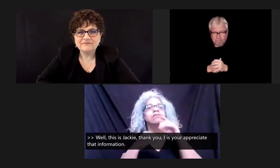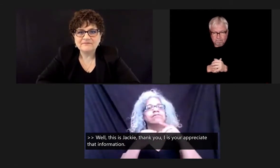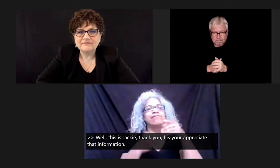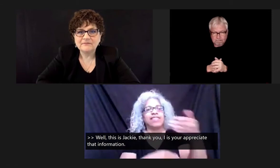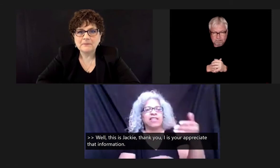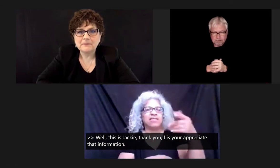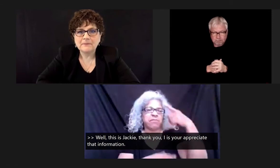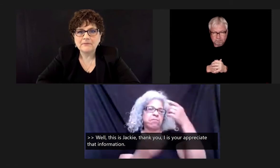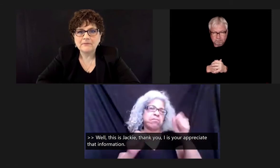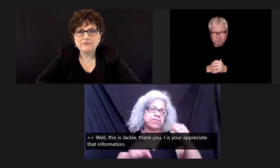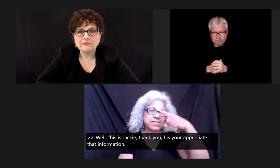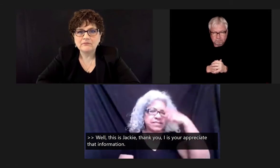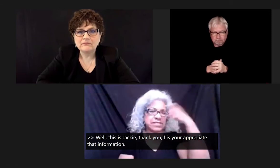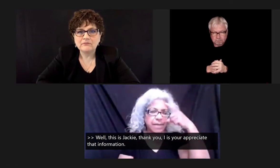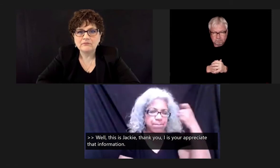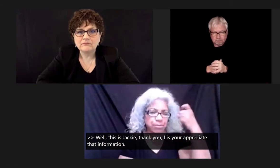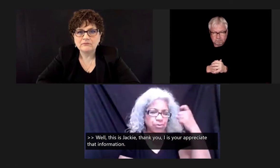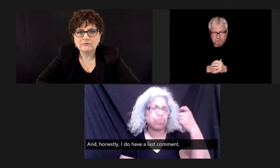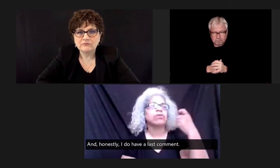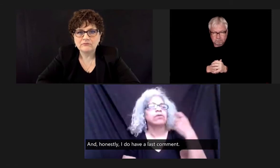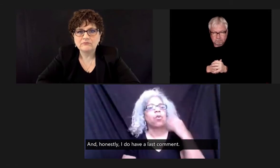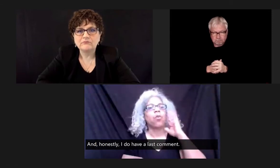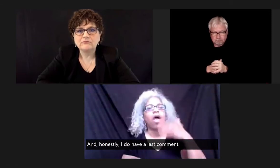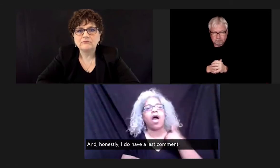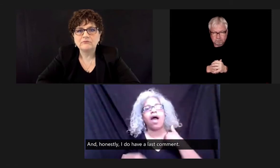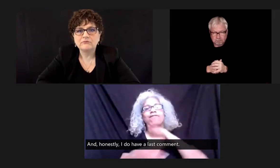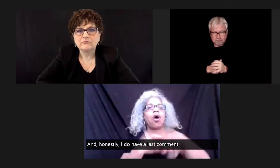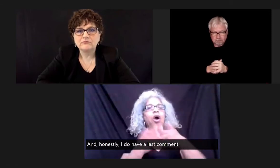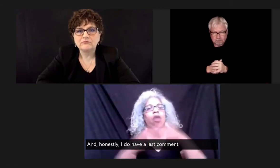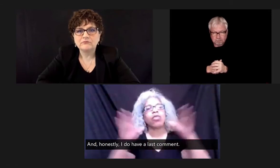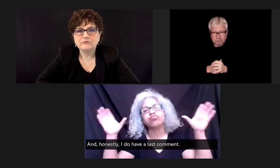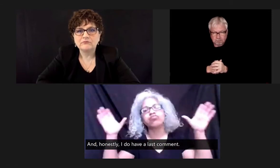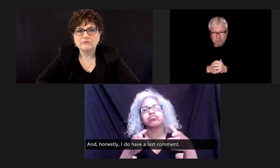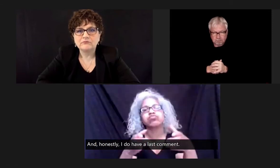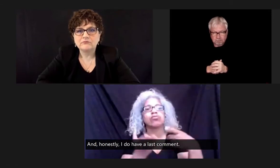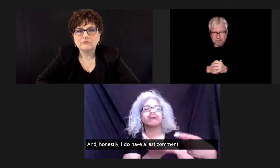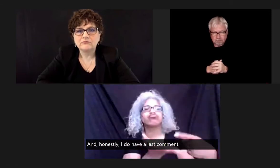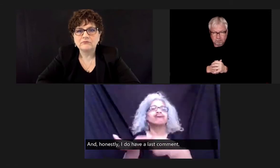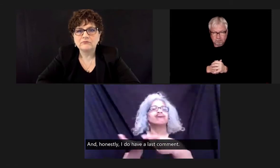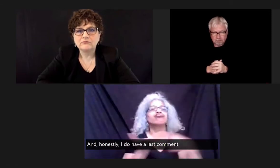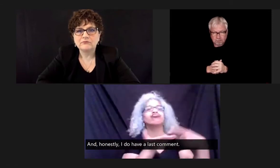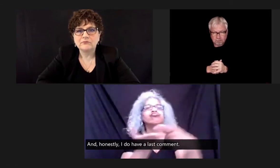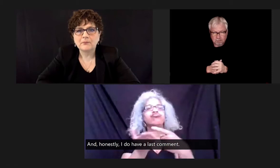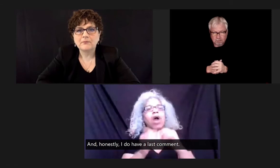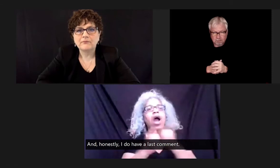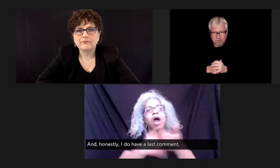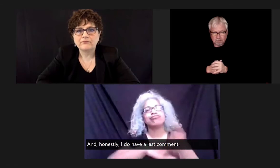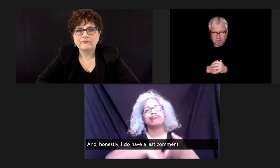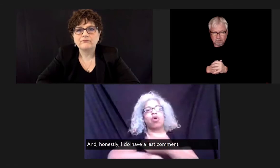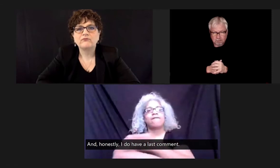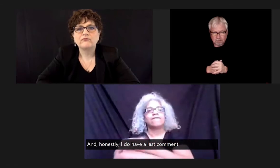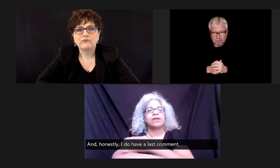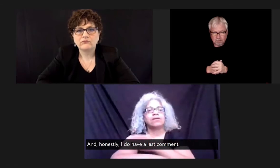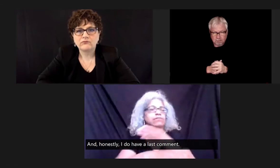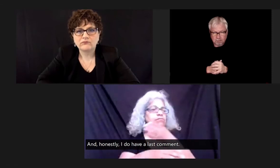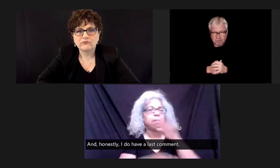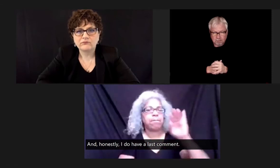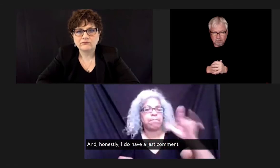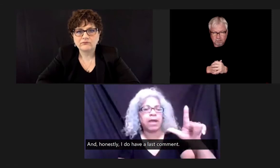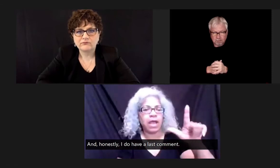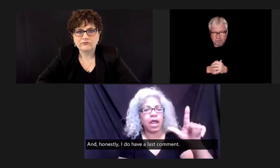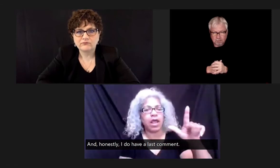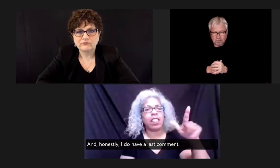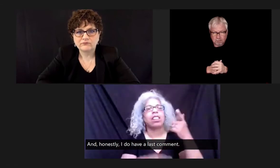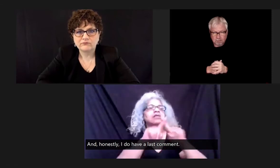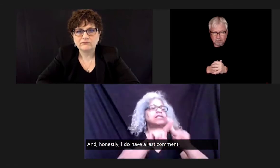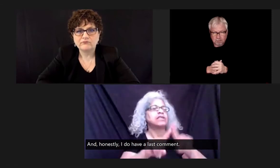was thinking about this. Maybe this coming summer, we will have everyone together to have a big